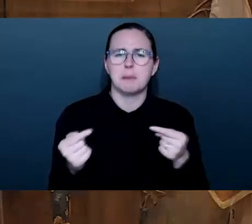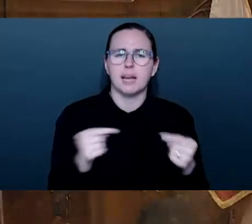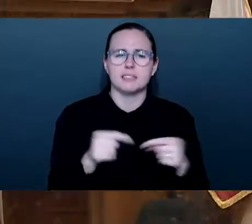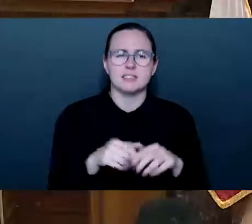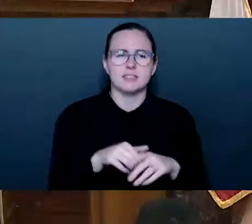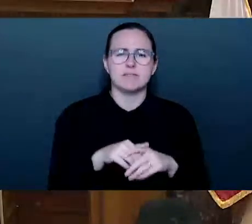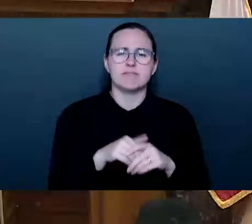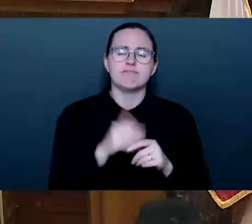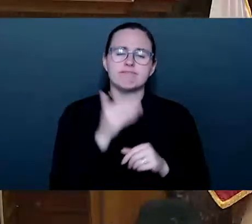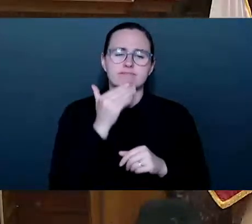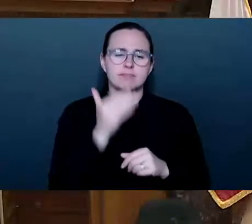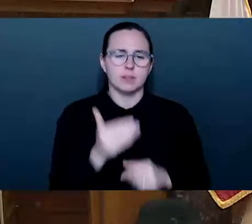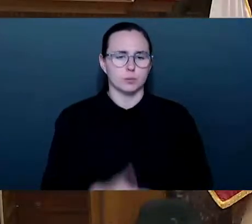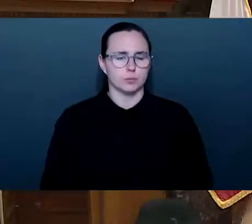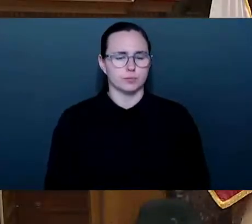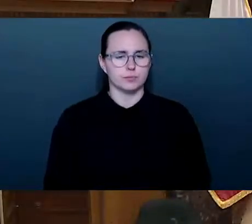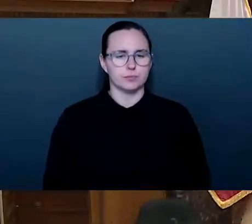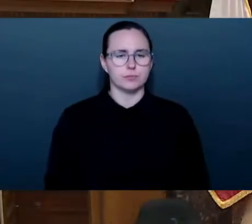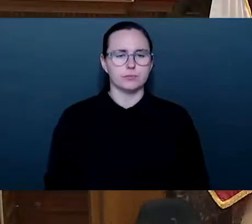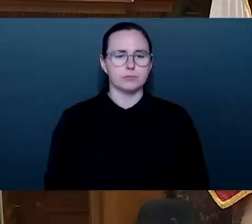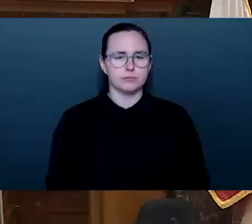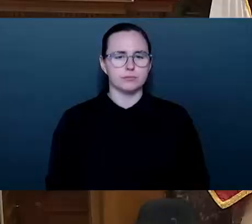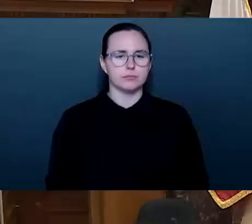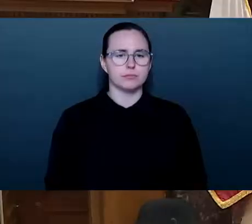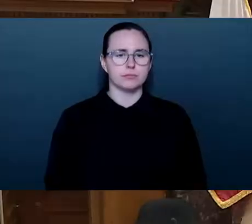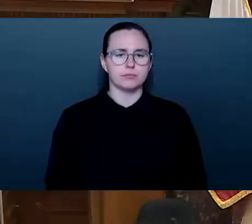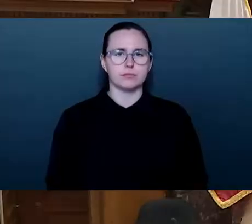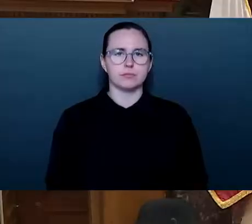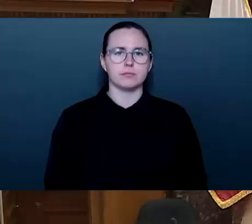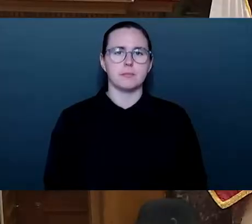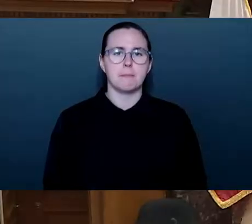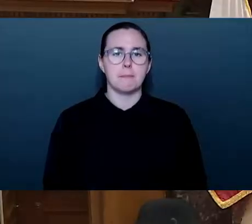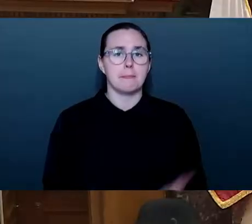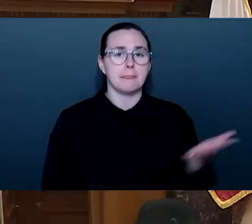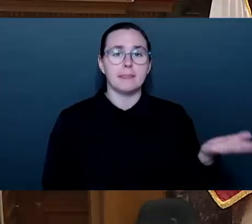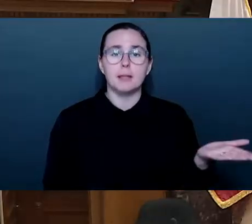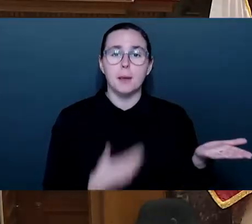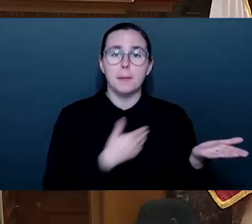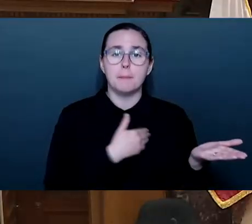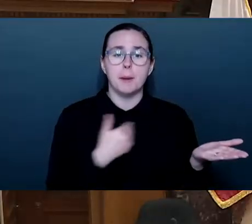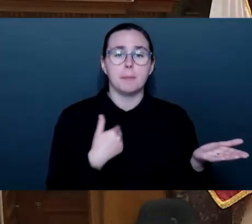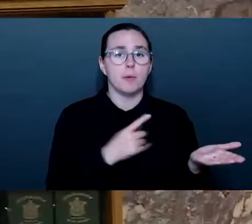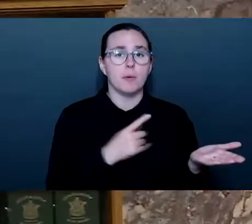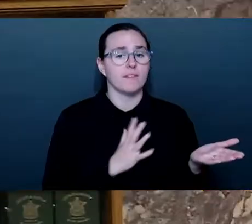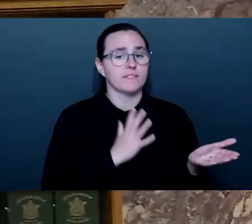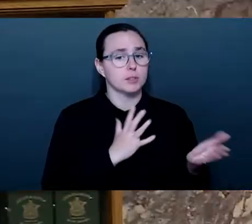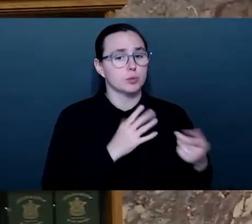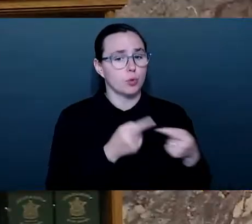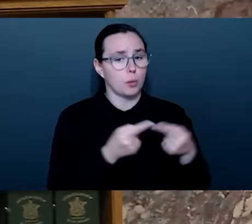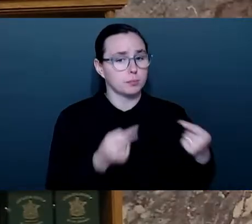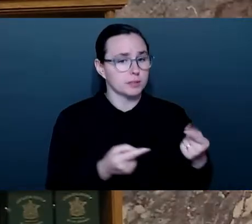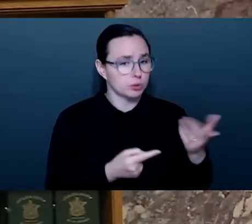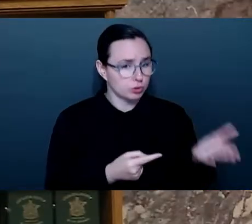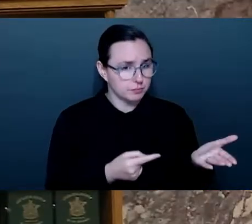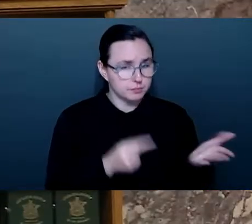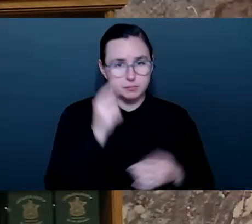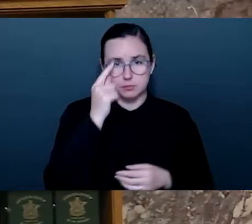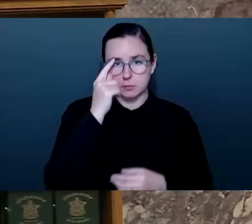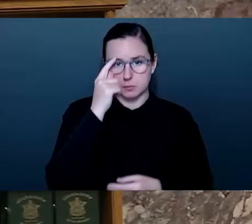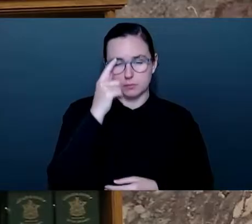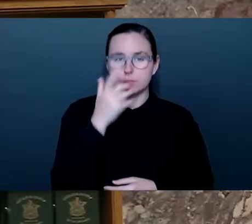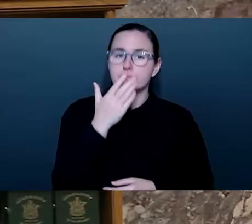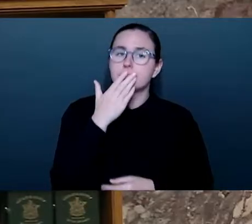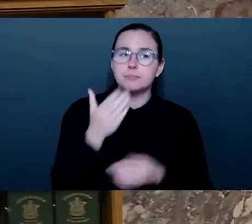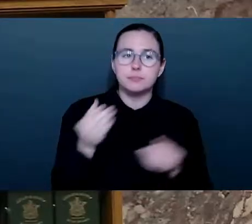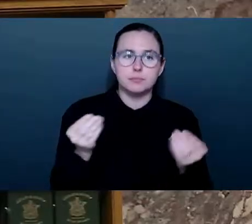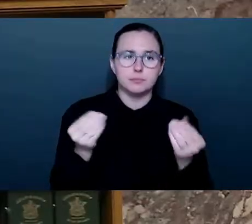Member for the official opposition. Thank you, Mr. Speaker. Yeah. A whistleblower from Community Corrections says